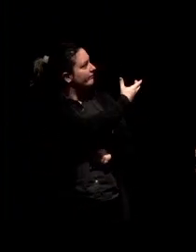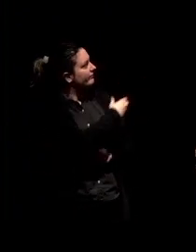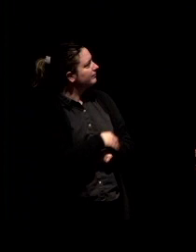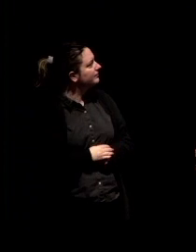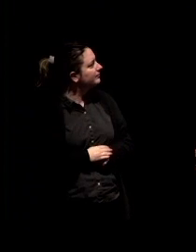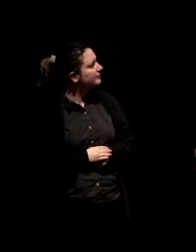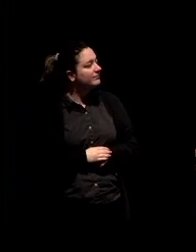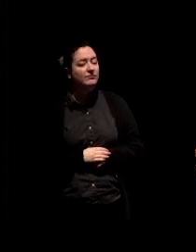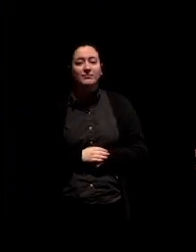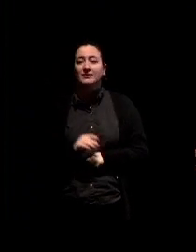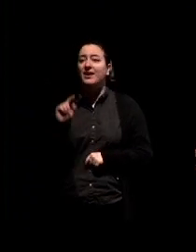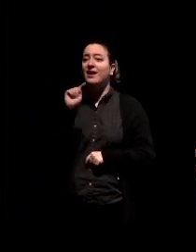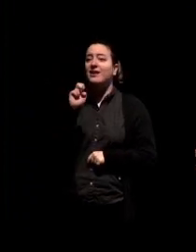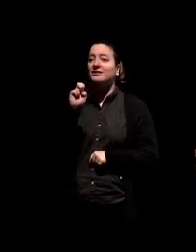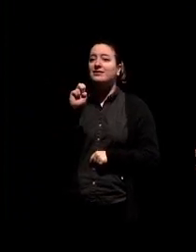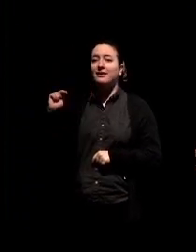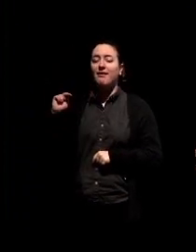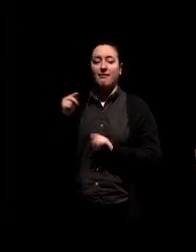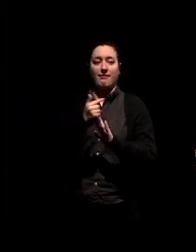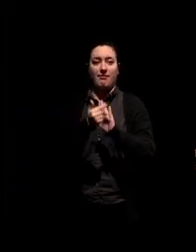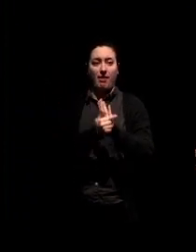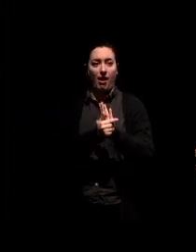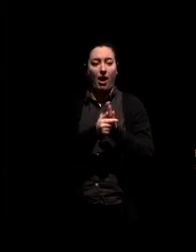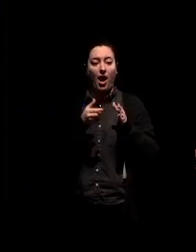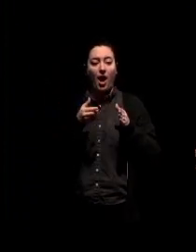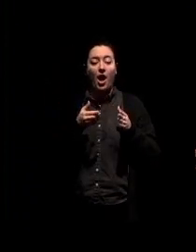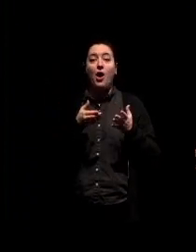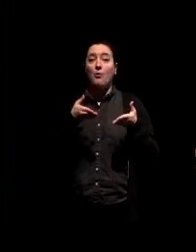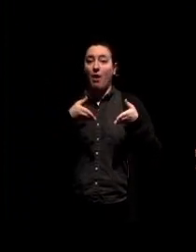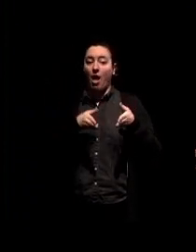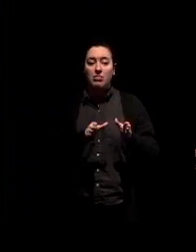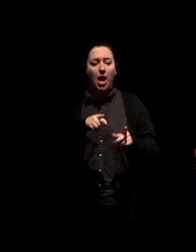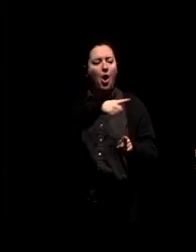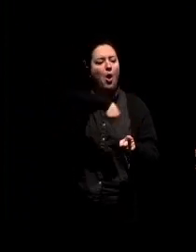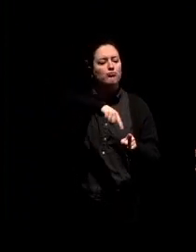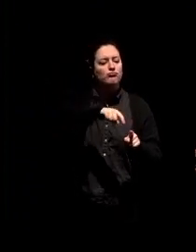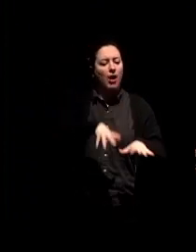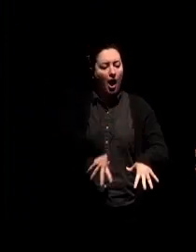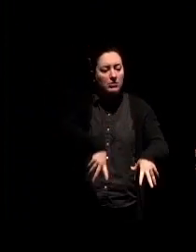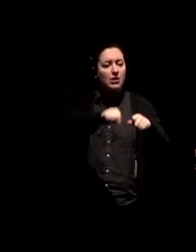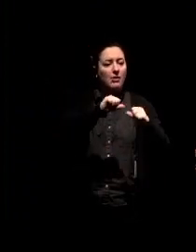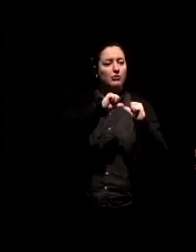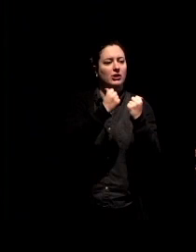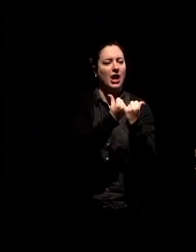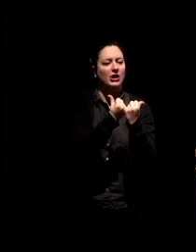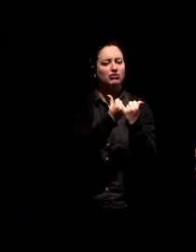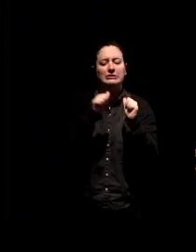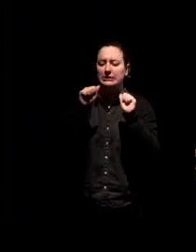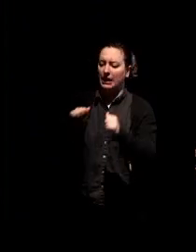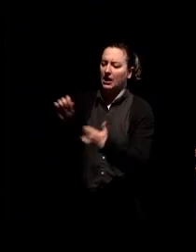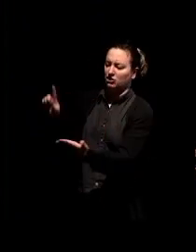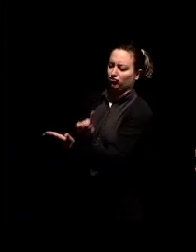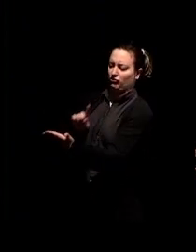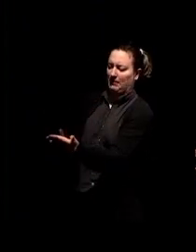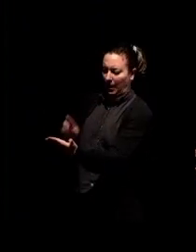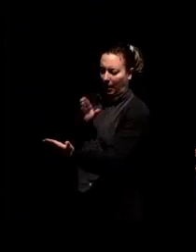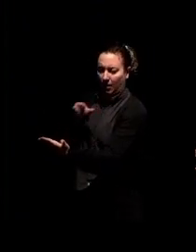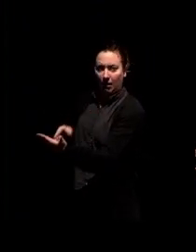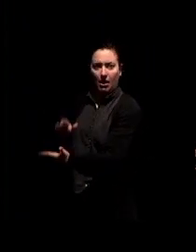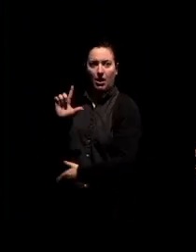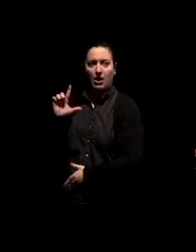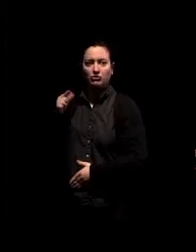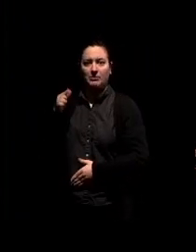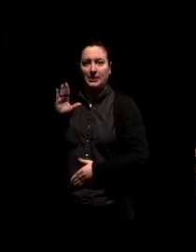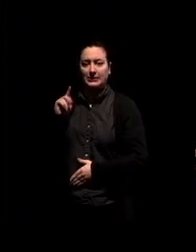would allow adoption agencies to deny LGBT couples on religious grounds. Tennessee House passes bill letting clerks